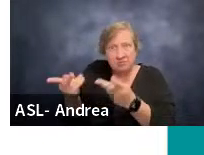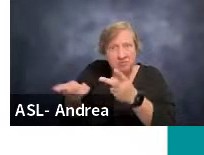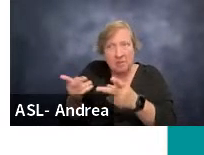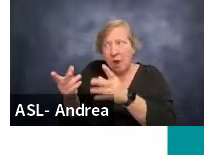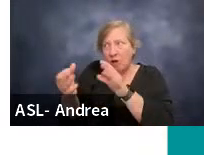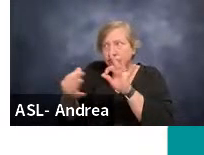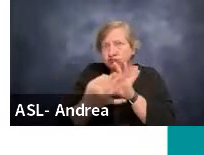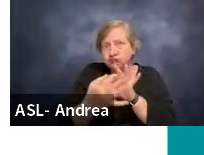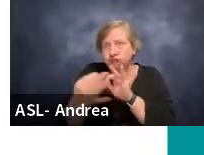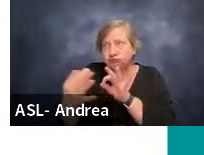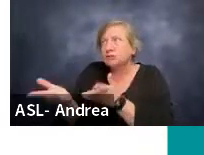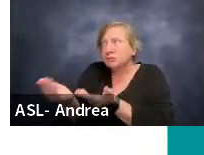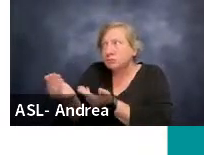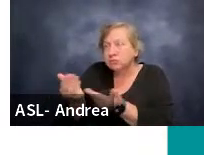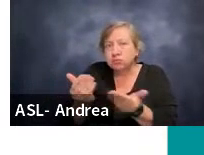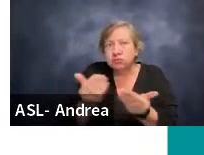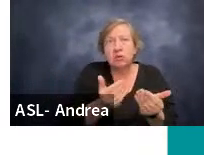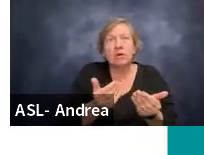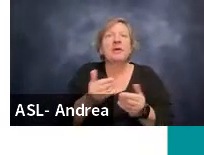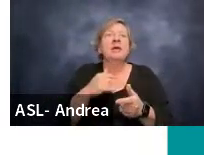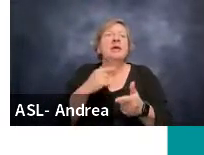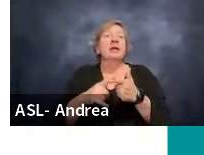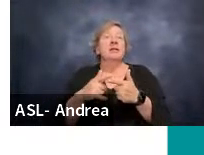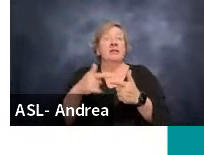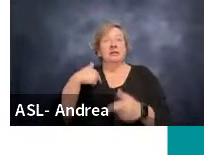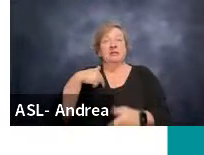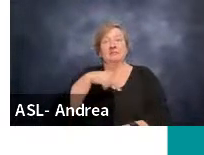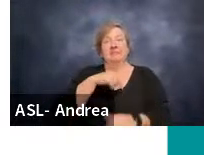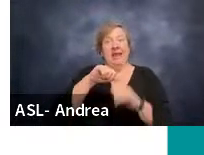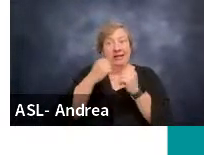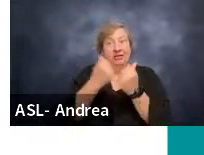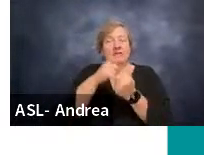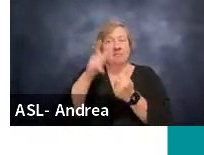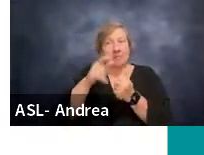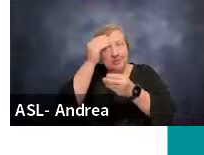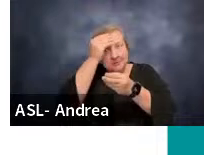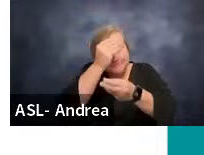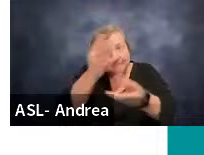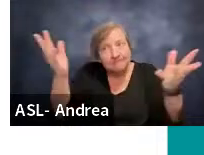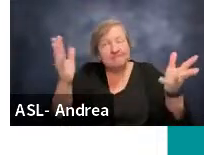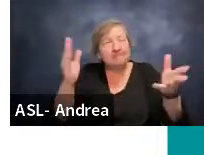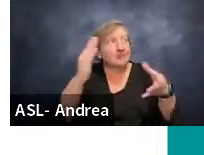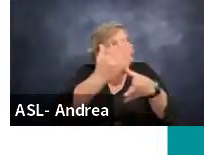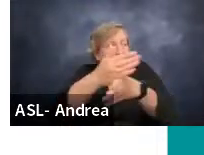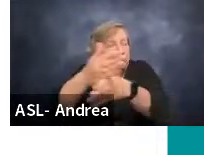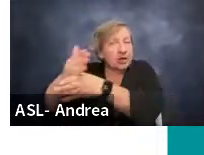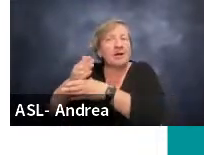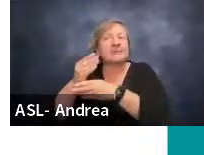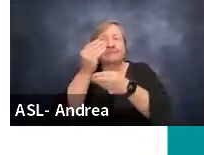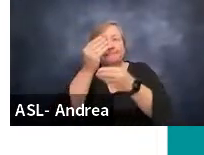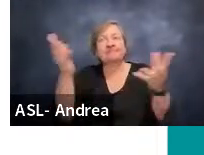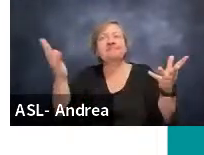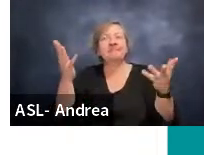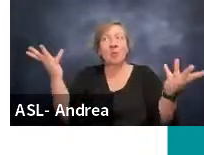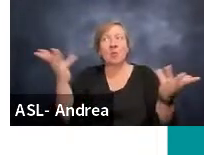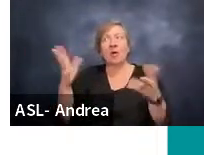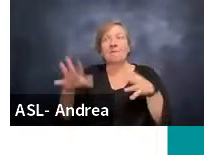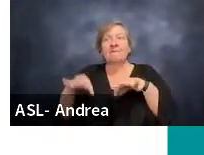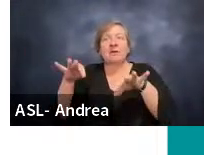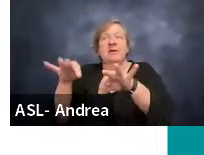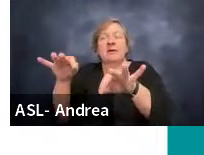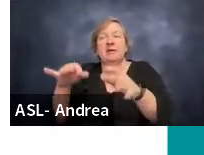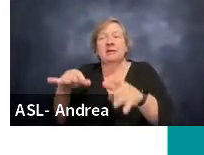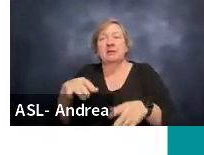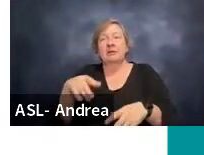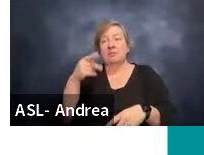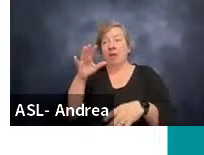federal agencies assess and disclose those environmental effects of those proposed actions, and it ensures that agencies consider the public comments